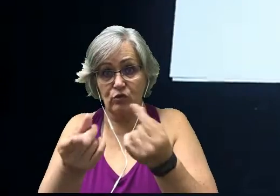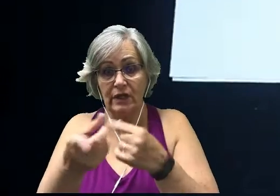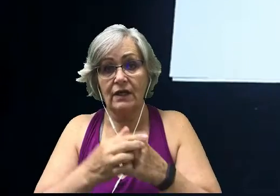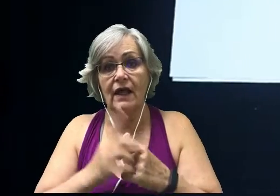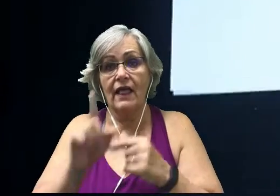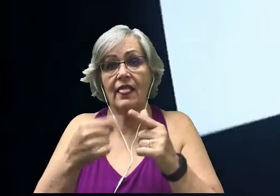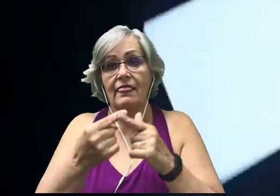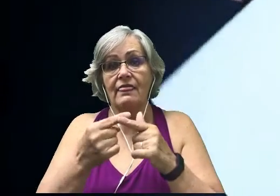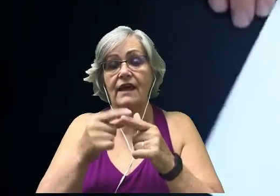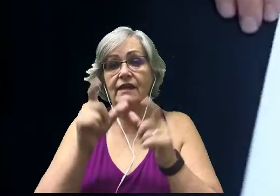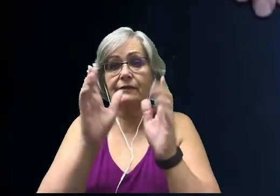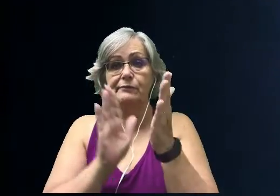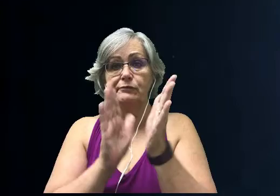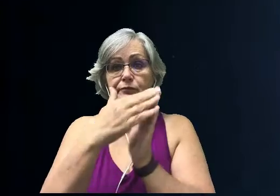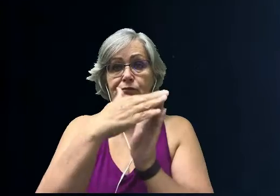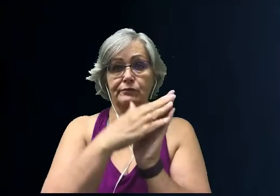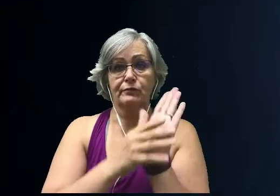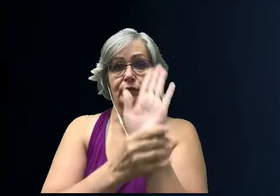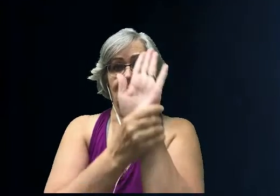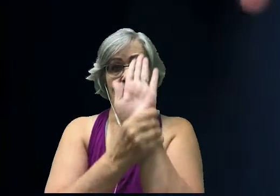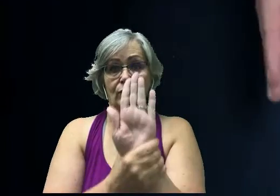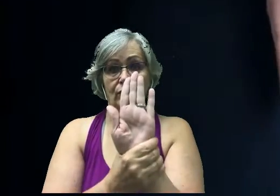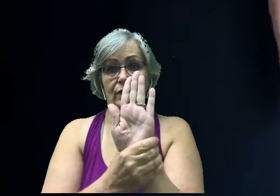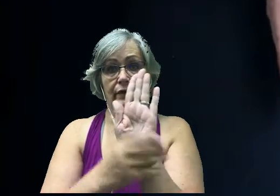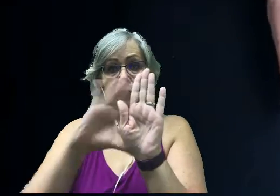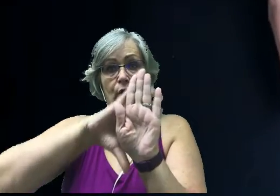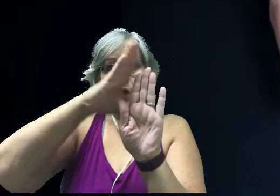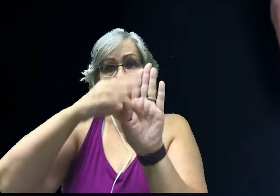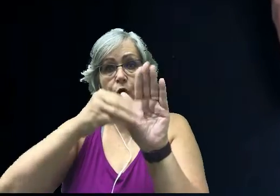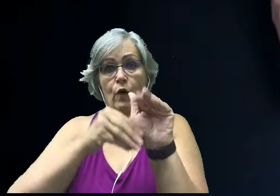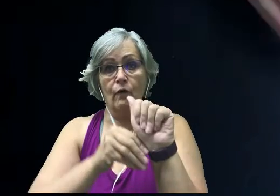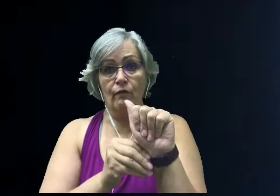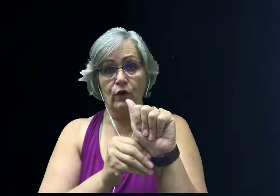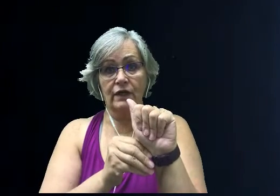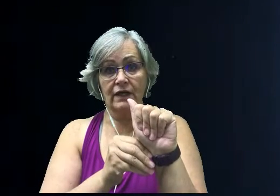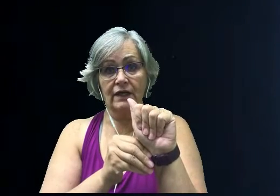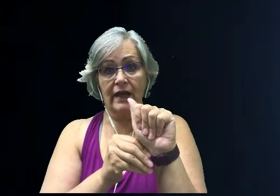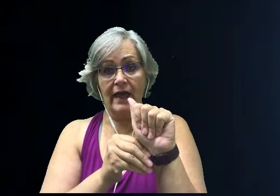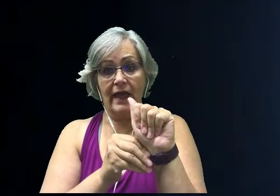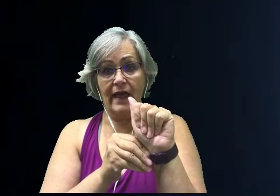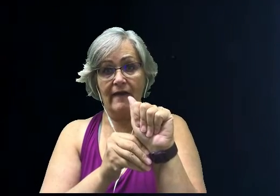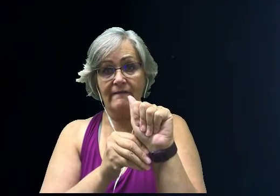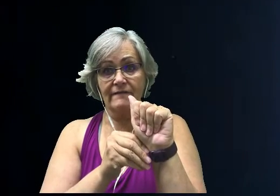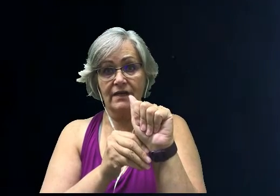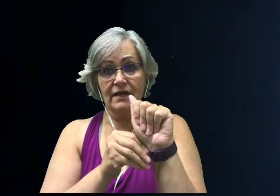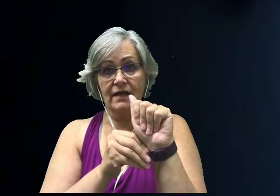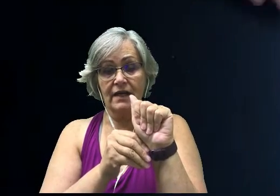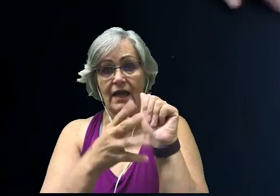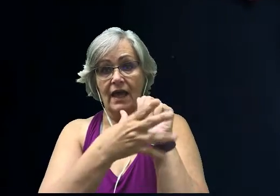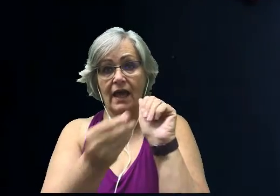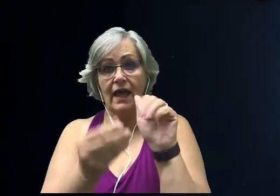half. Then, vertically, just like this chop, you are going to fold